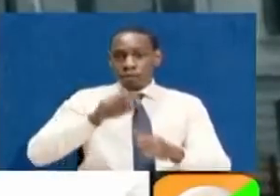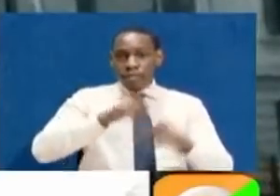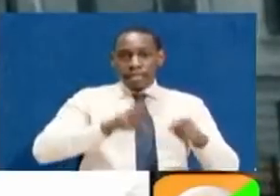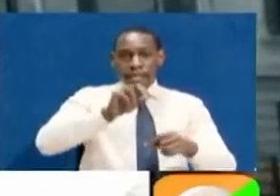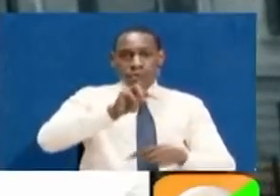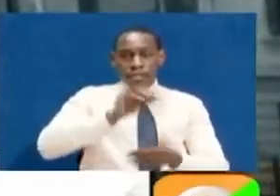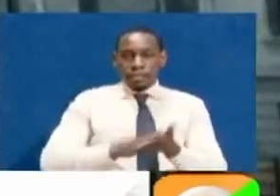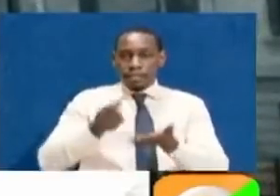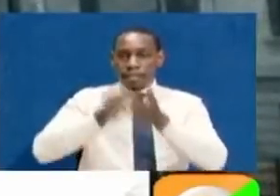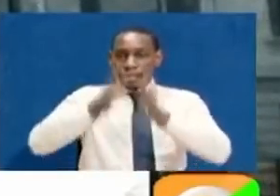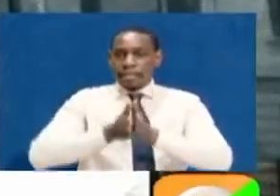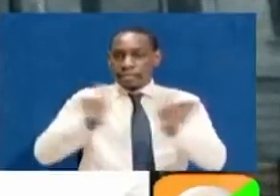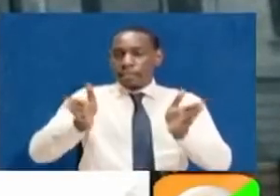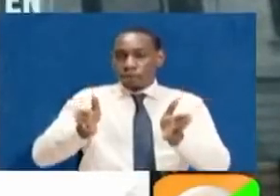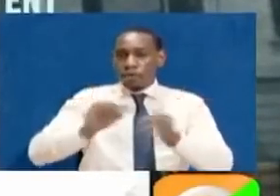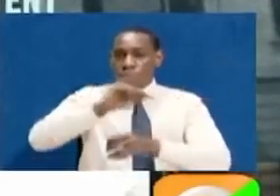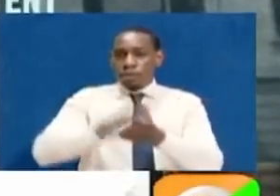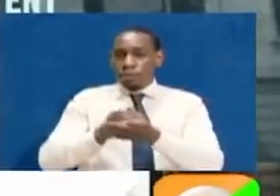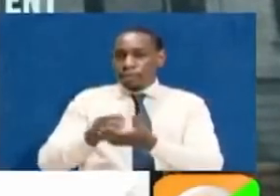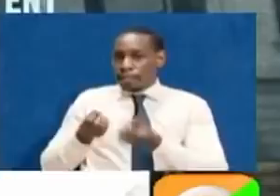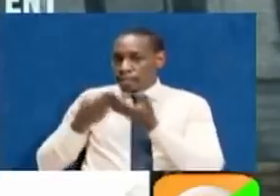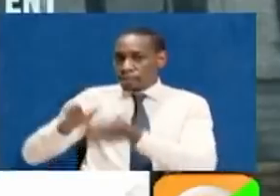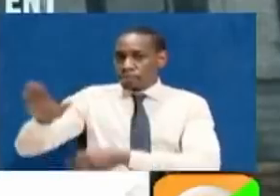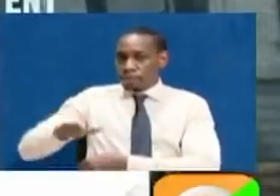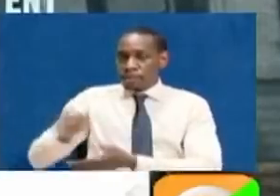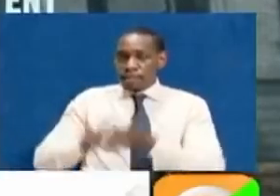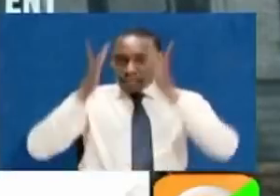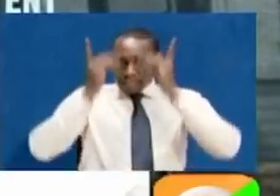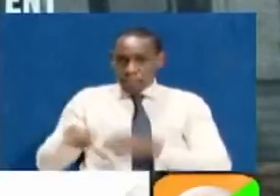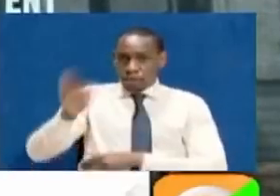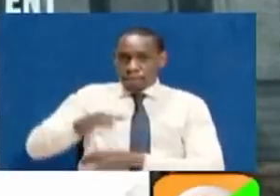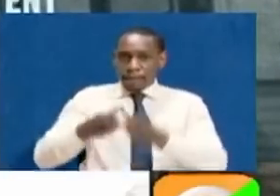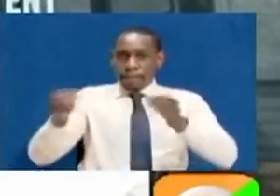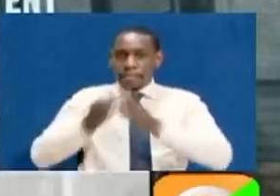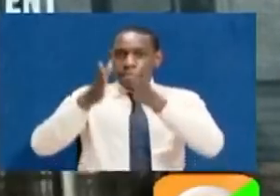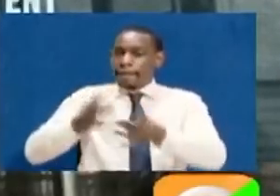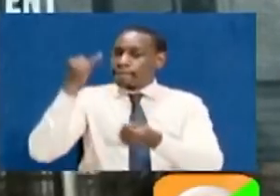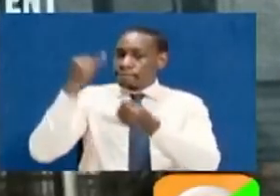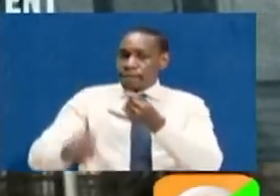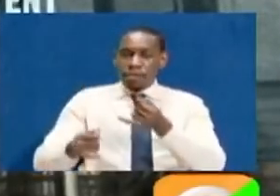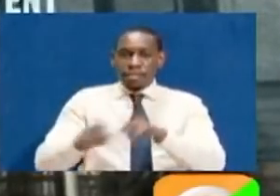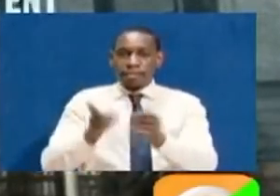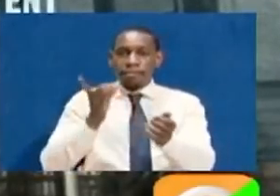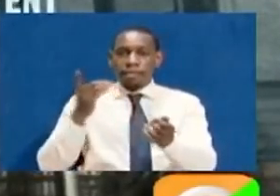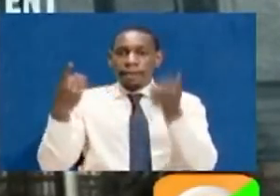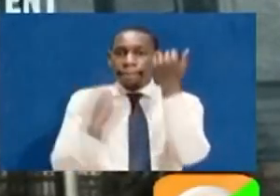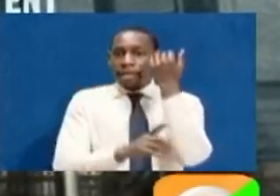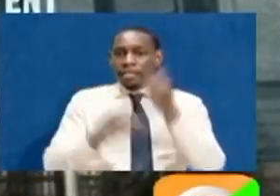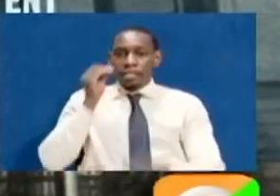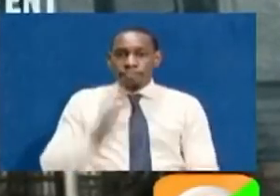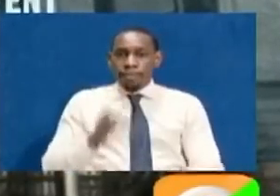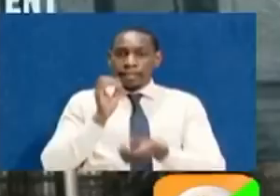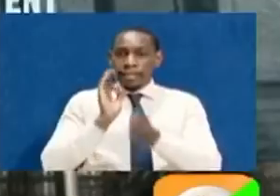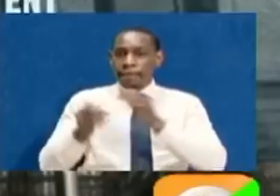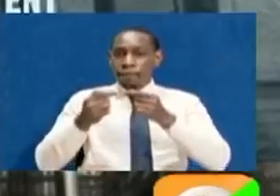2020, Tuju wrote to the Assembly insisting the decision to reinstate Goyo was final, threatening to discipline the Speaker should she